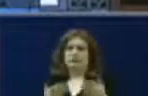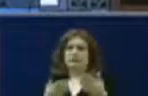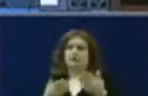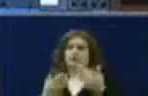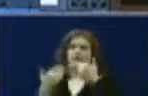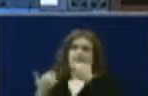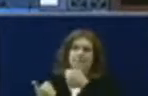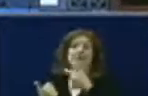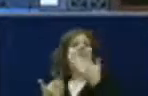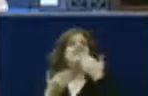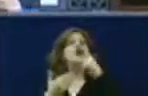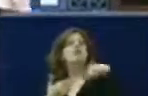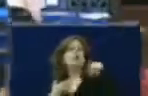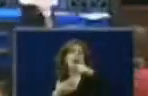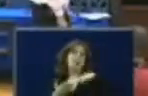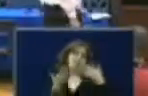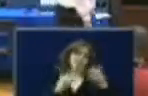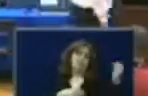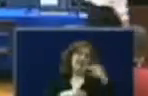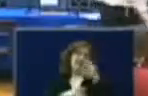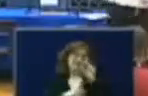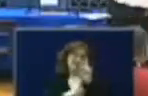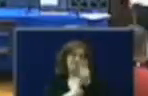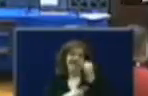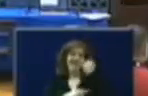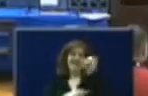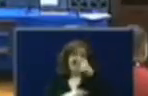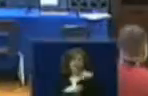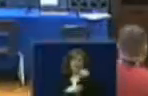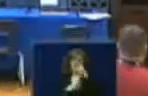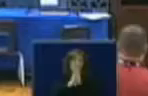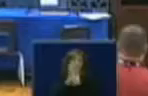all, and we'll probably be back in about half an hour if anyone is